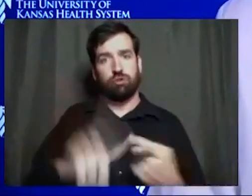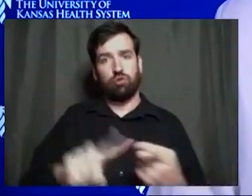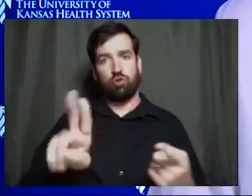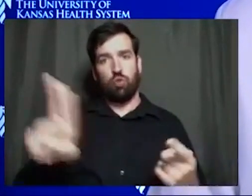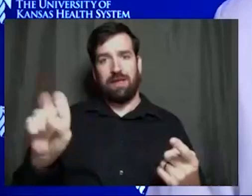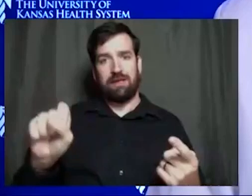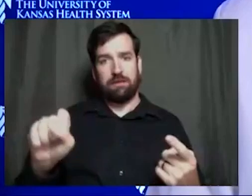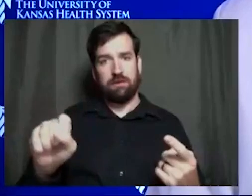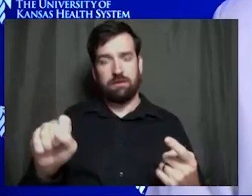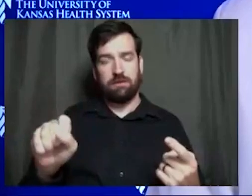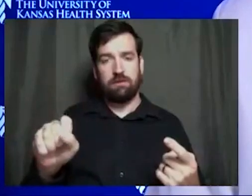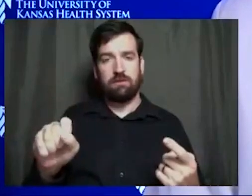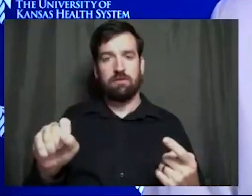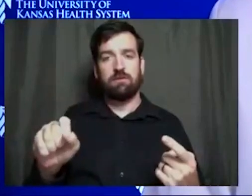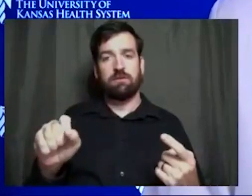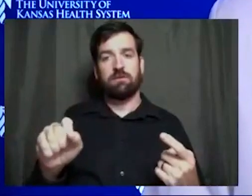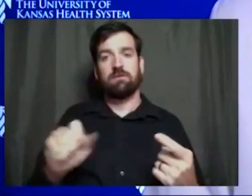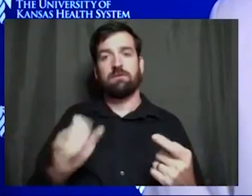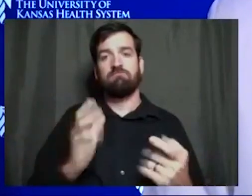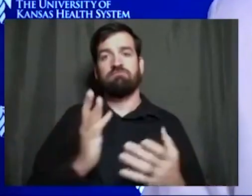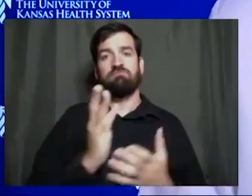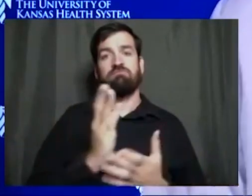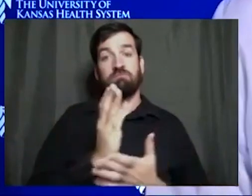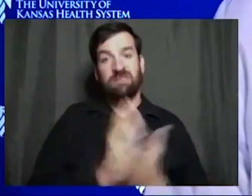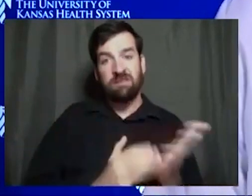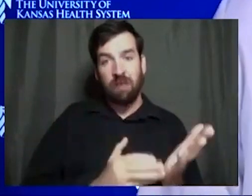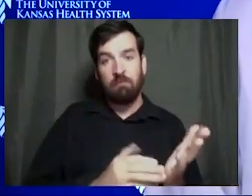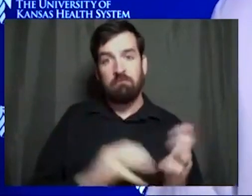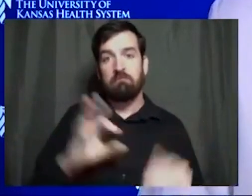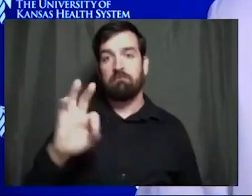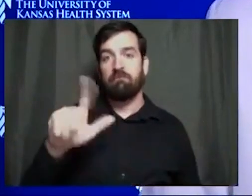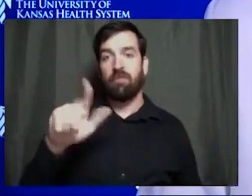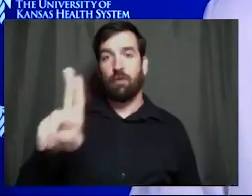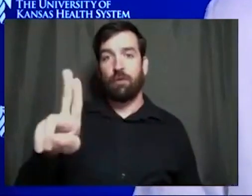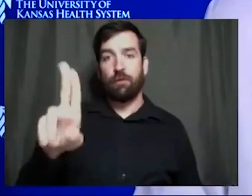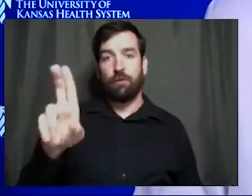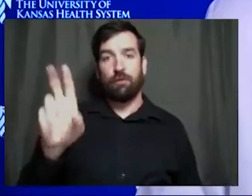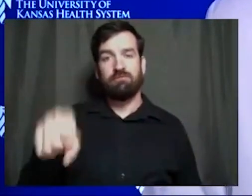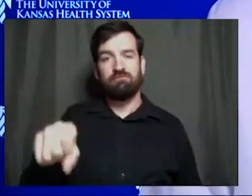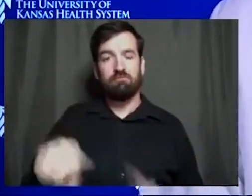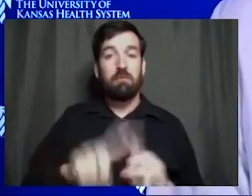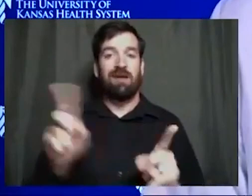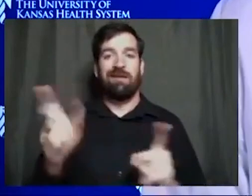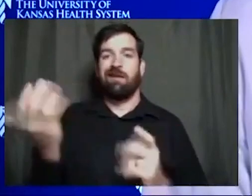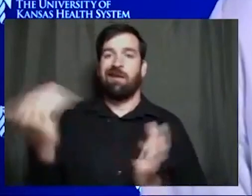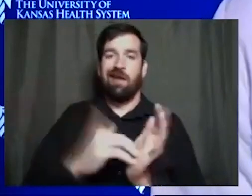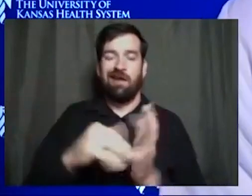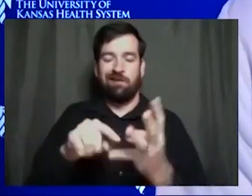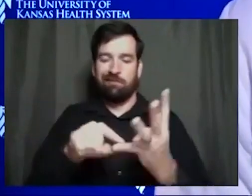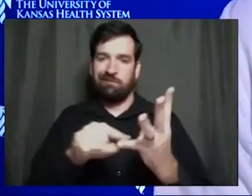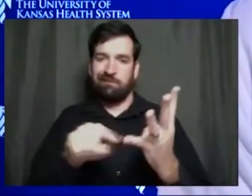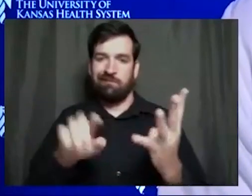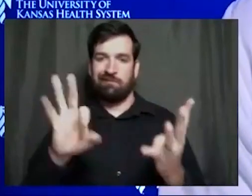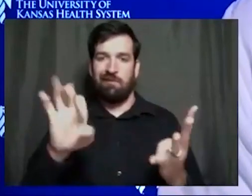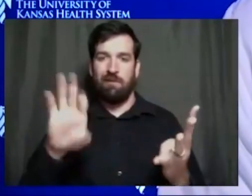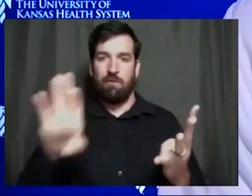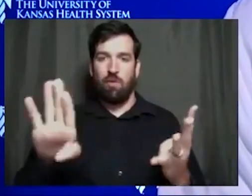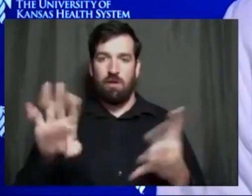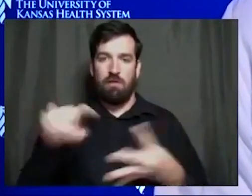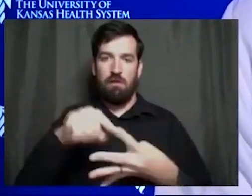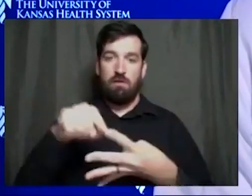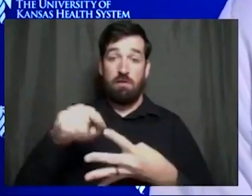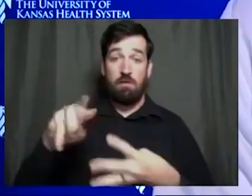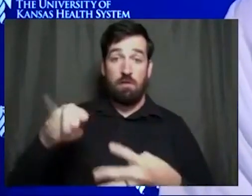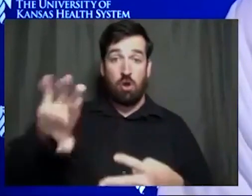having some flu activity, but again, that was late February, early March. Once that happened, we did expect to